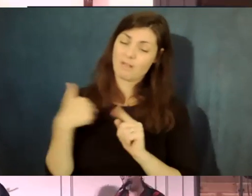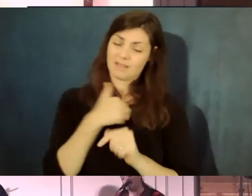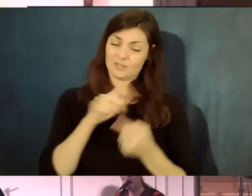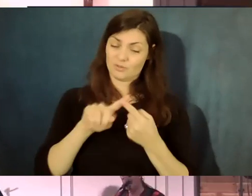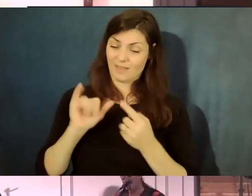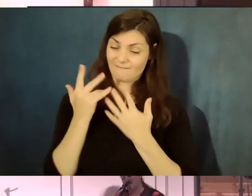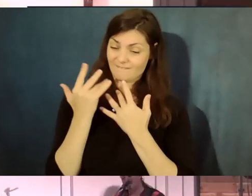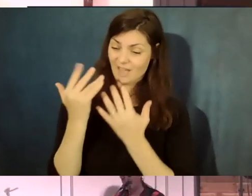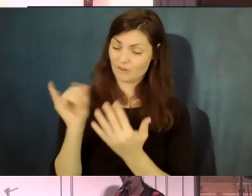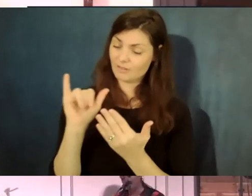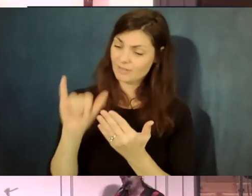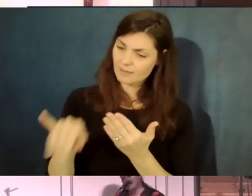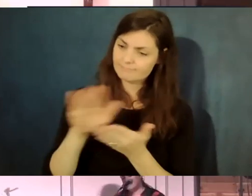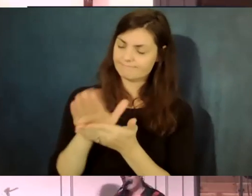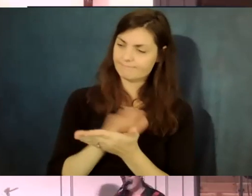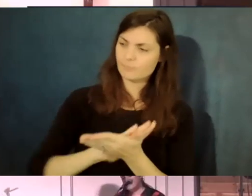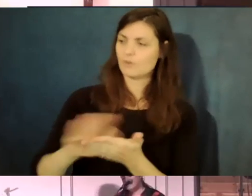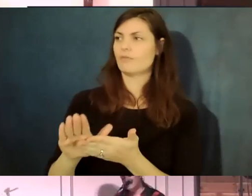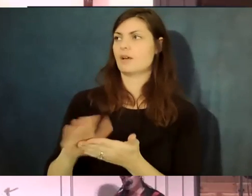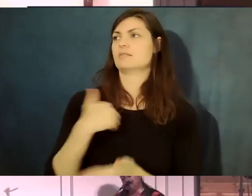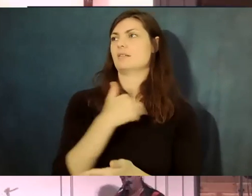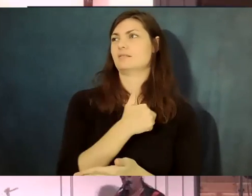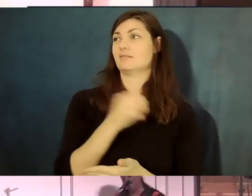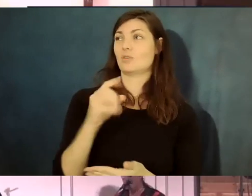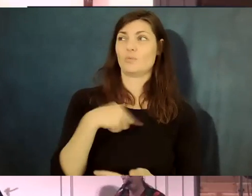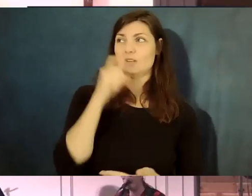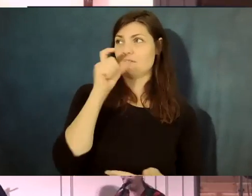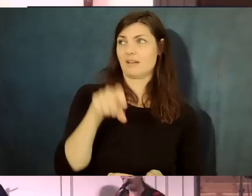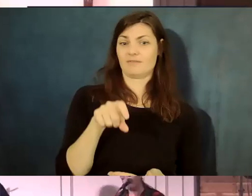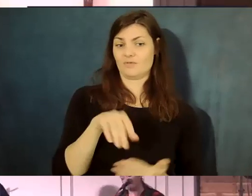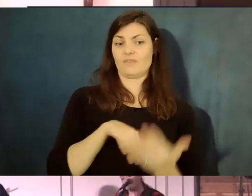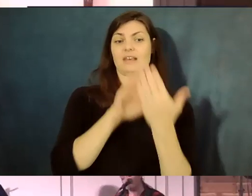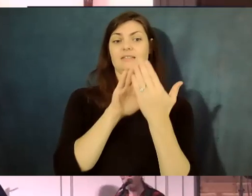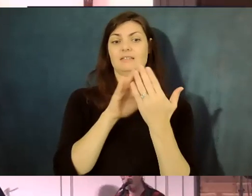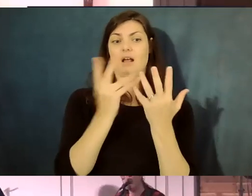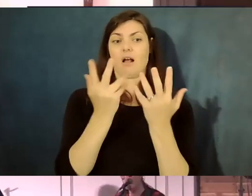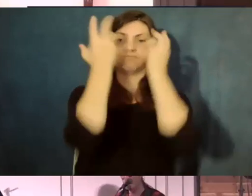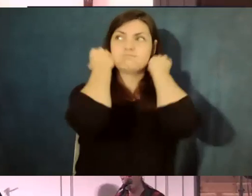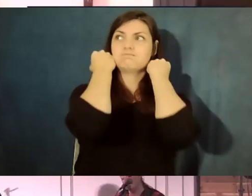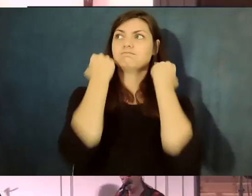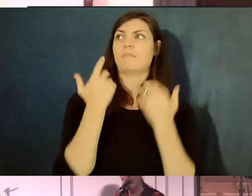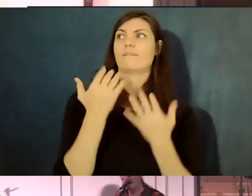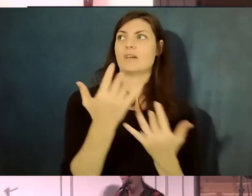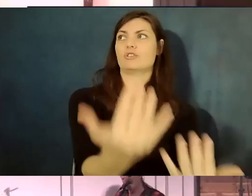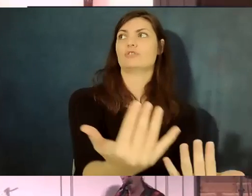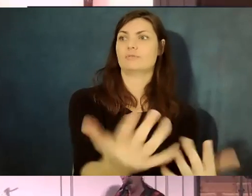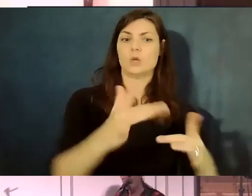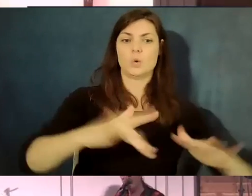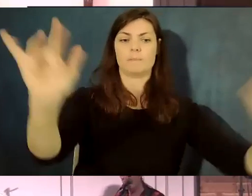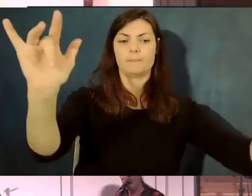Lord, so that we don't have to face the consuming fire, the